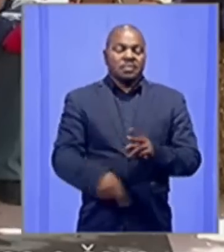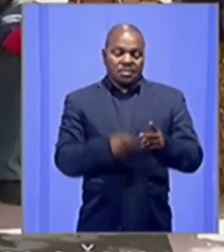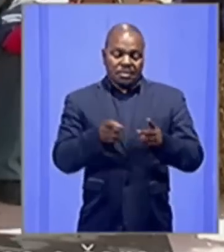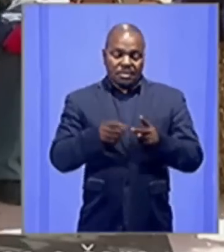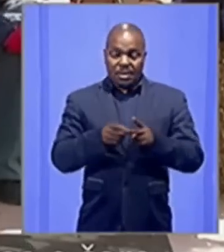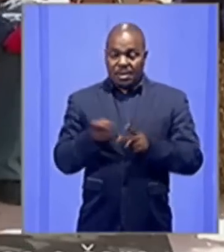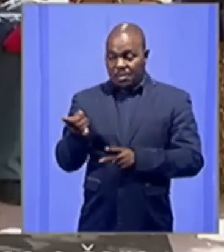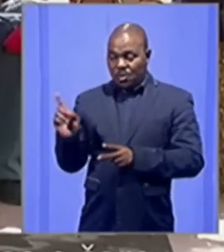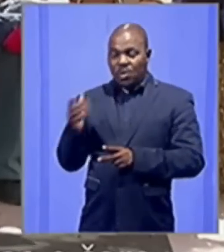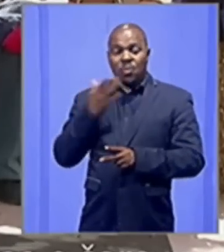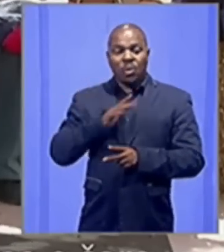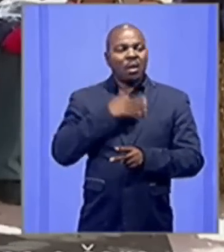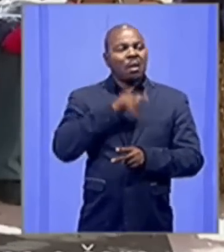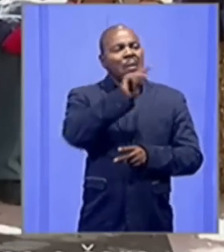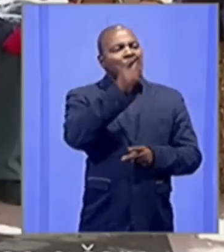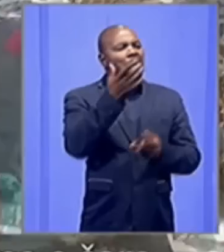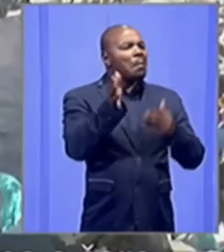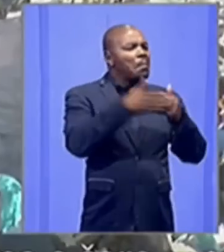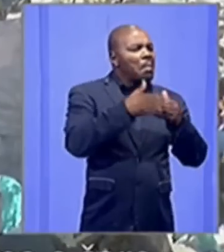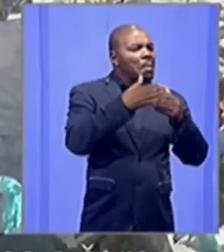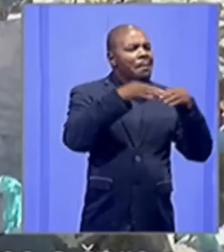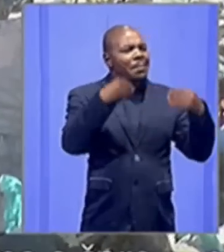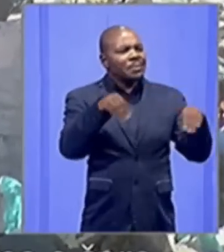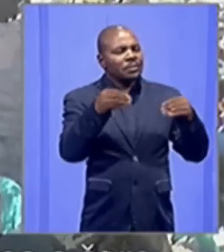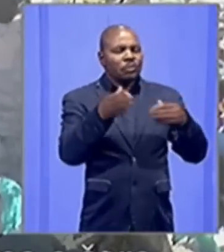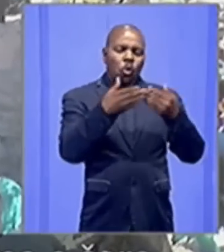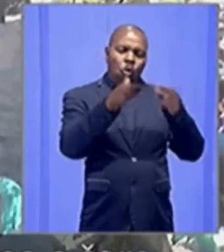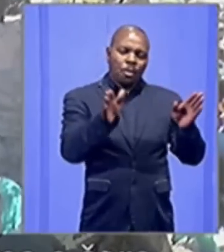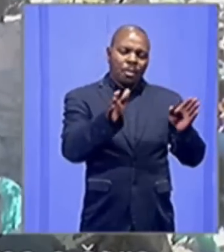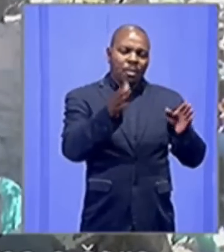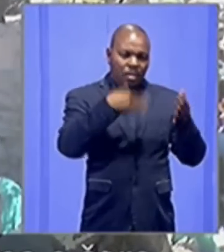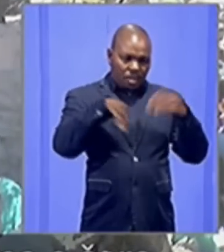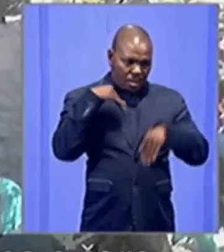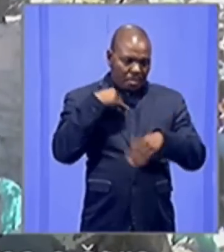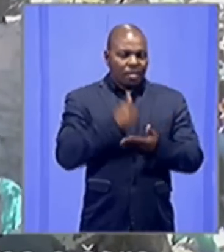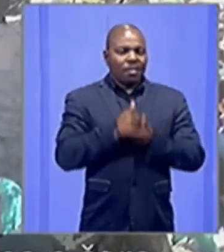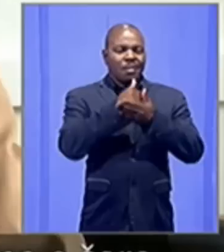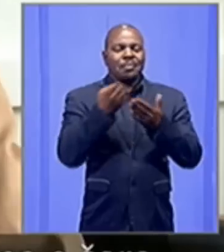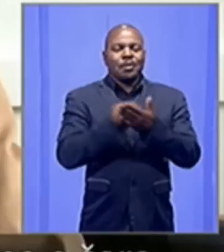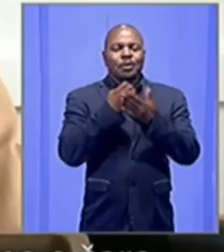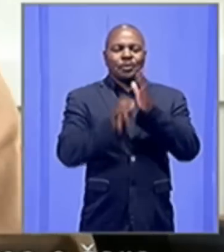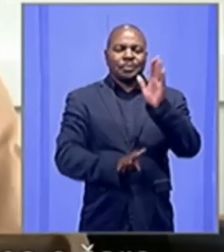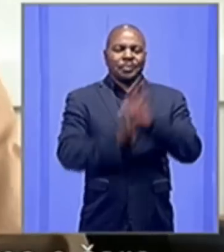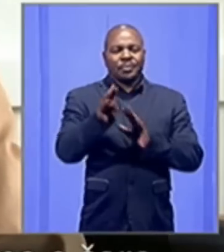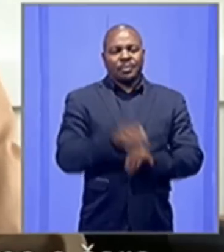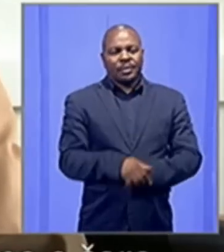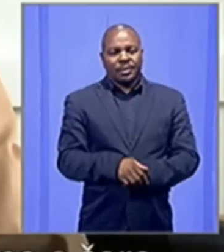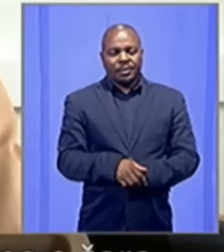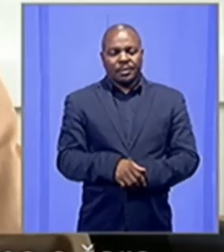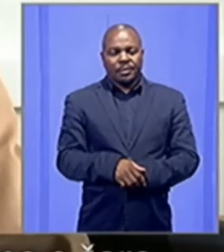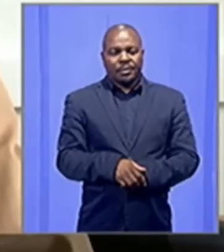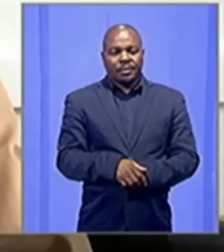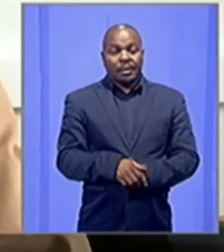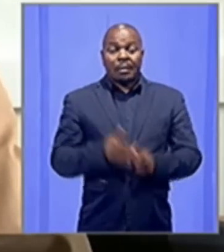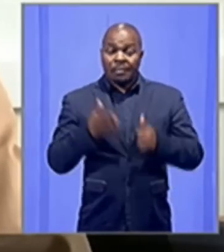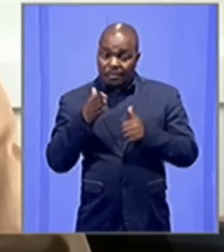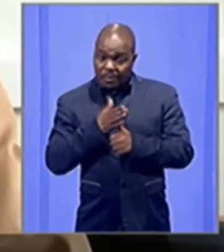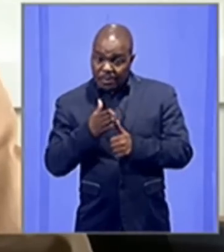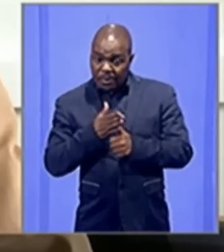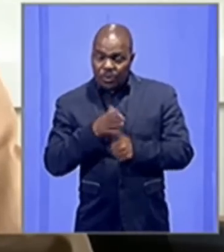madirelo a neng a tswetswe a bulwe go nna le seabe mo go tsosoloseng ikonomi. Tabeng ya pele re hloka